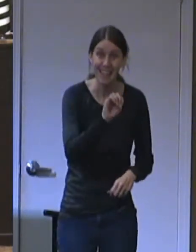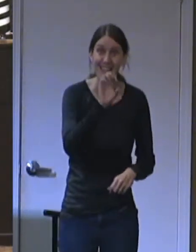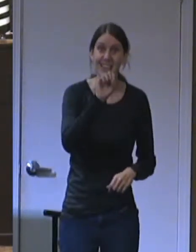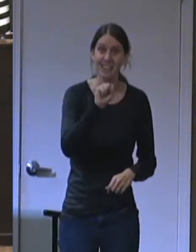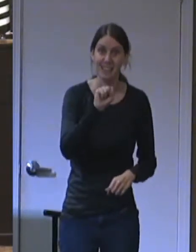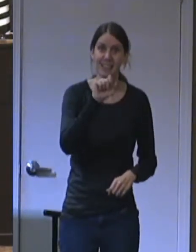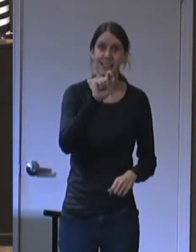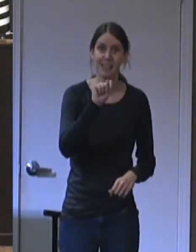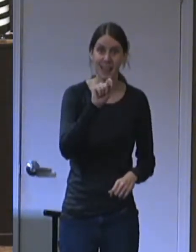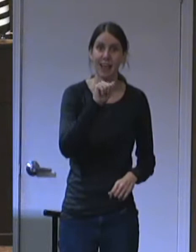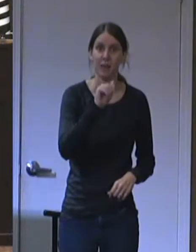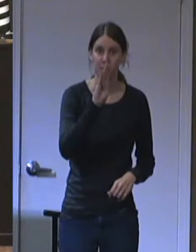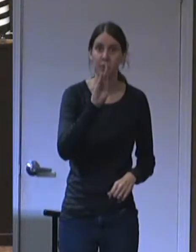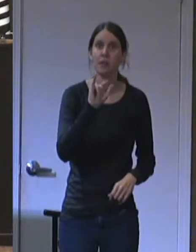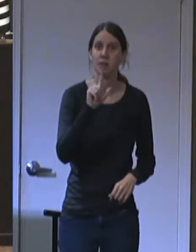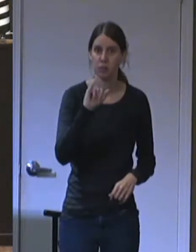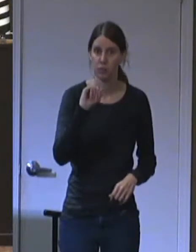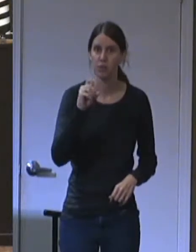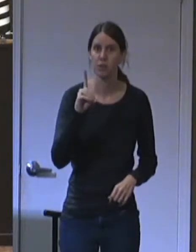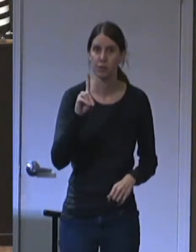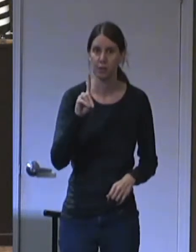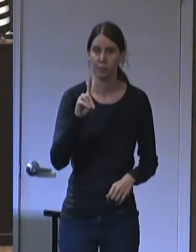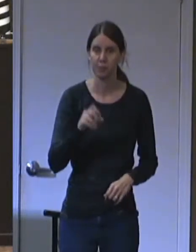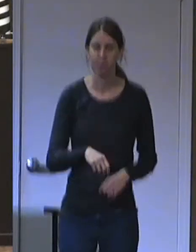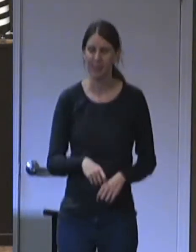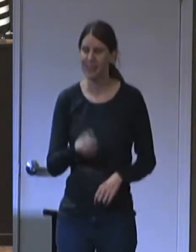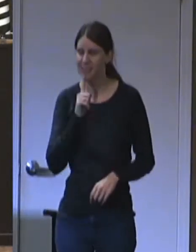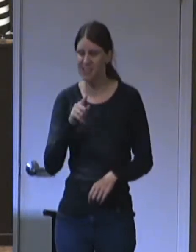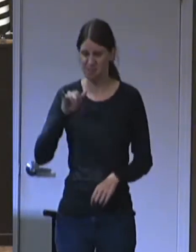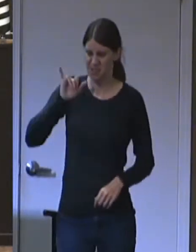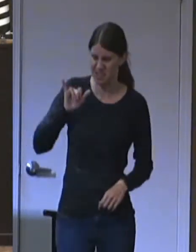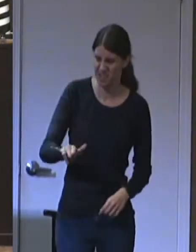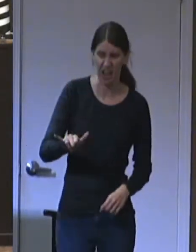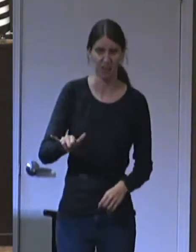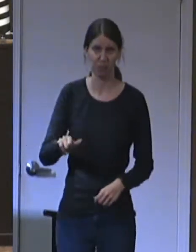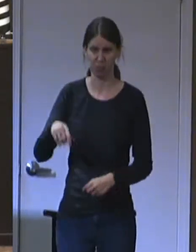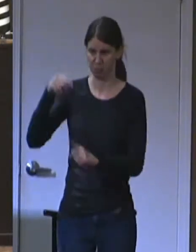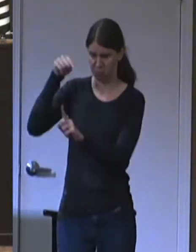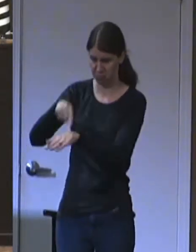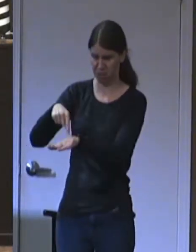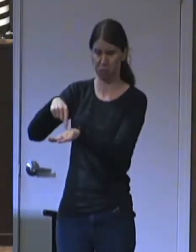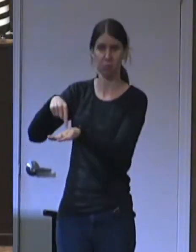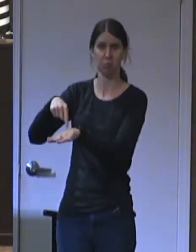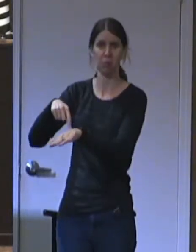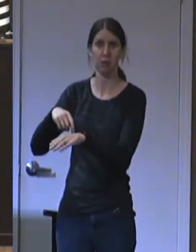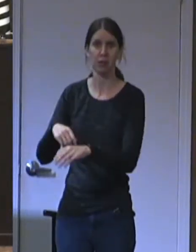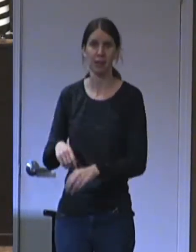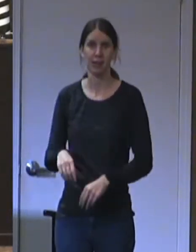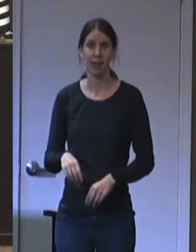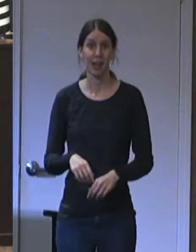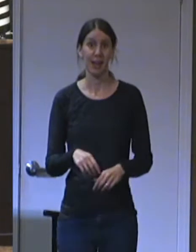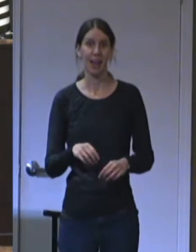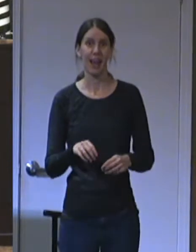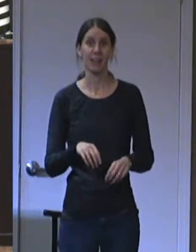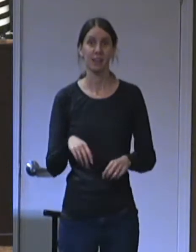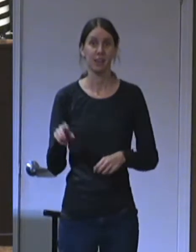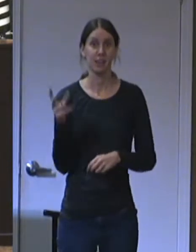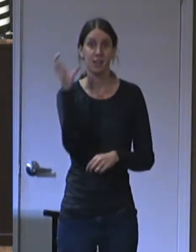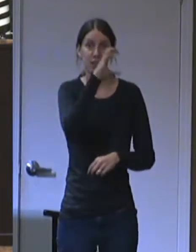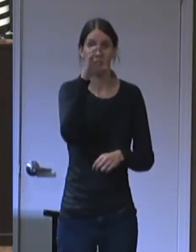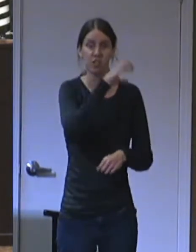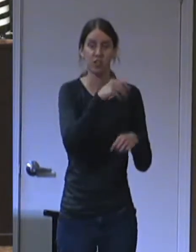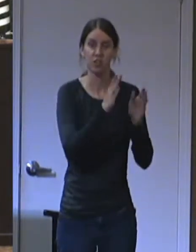stake my claim. Boom. You know, when the explorers came to a new place, they took the flag and they stuck it in the